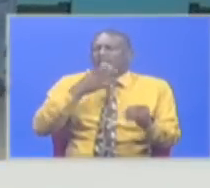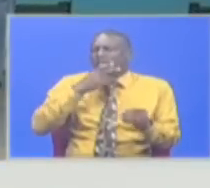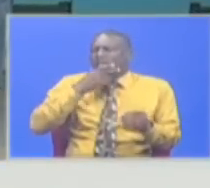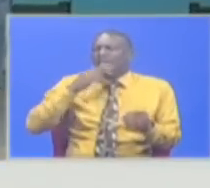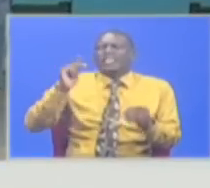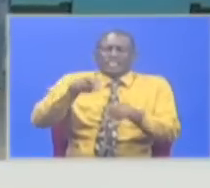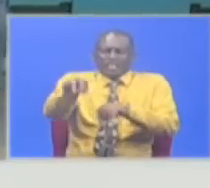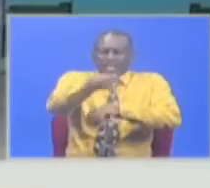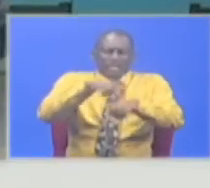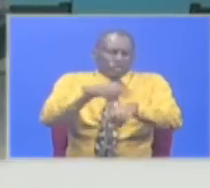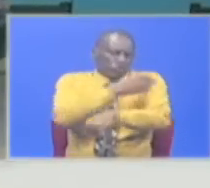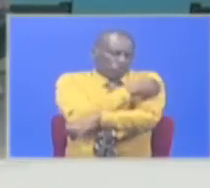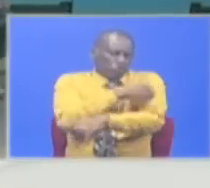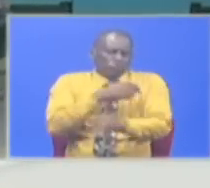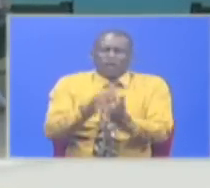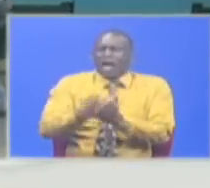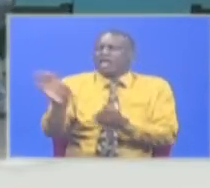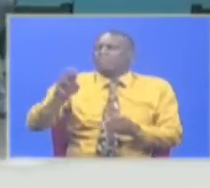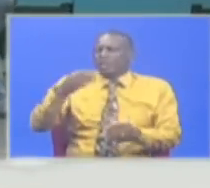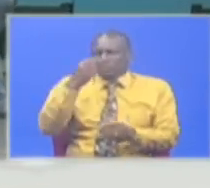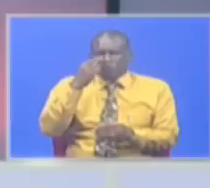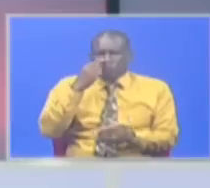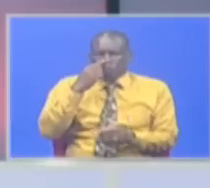Brenda Wanga, NTV.